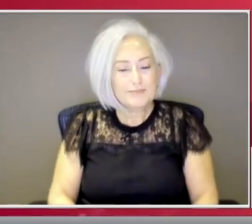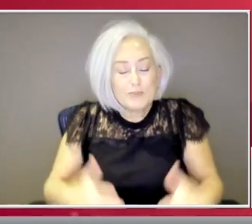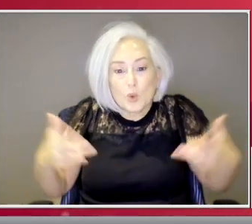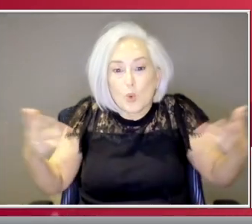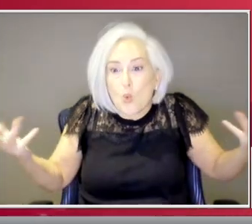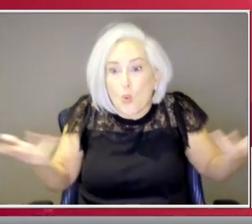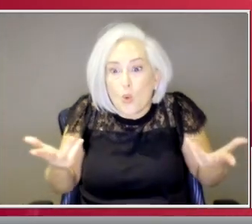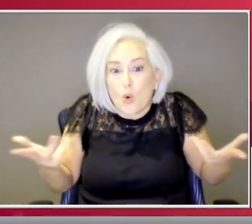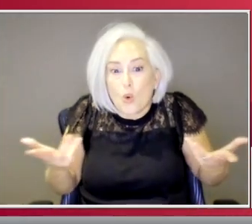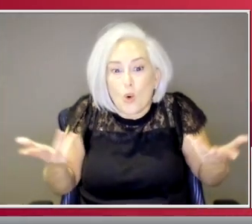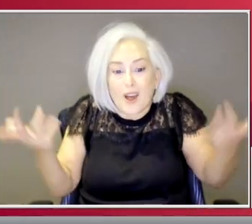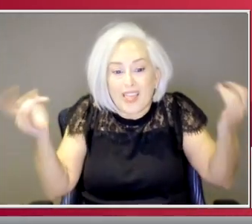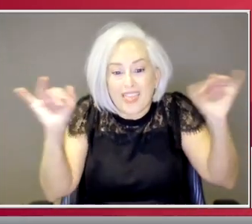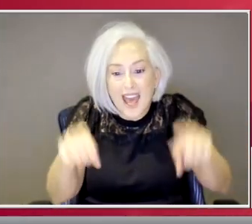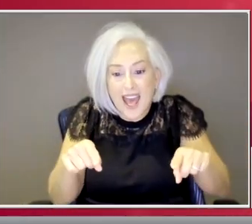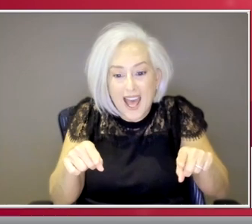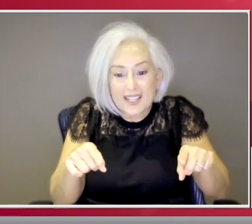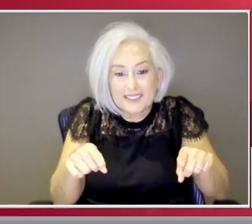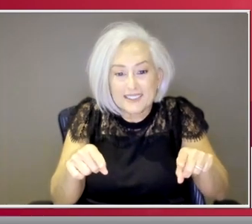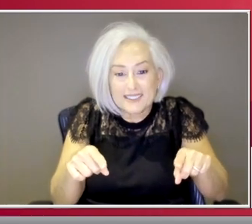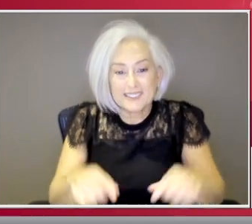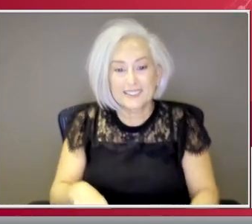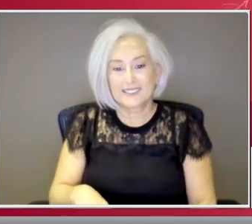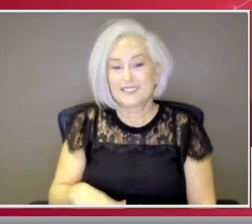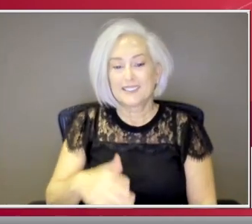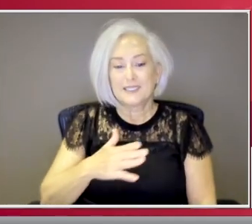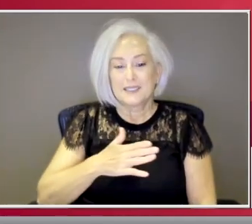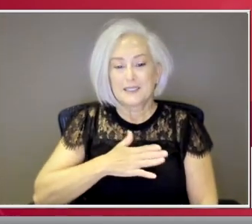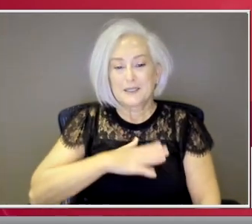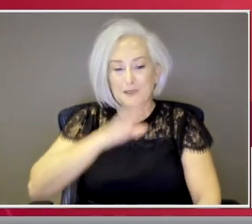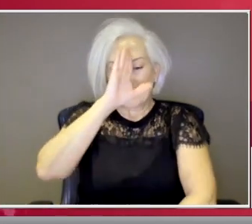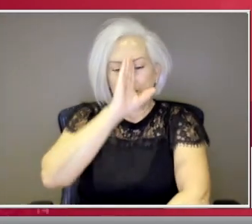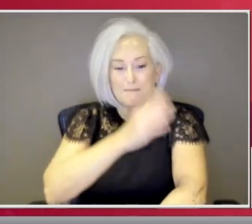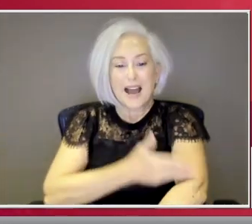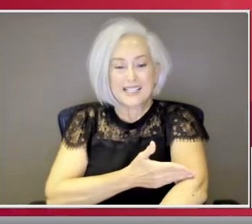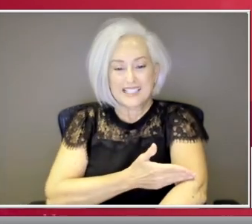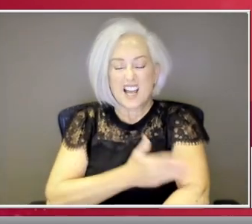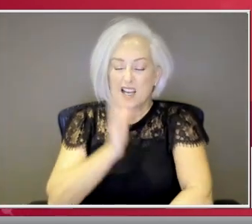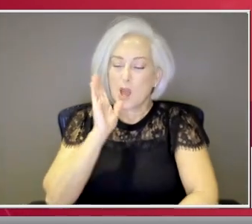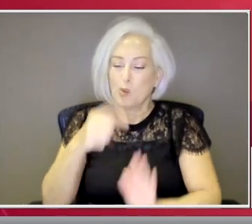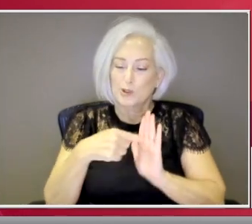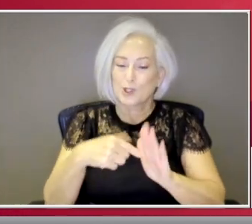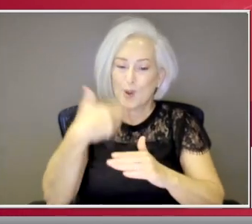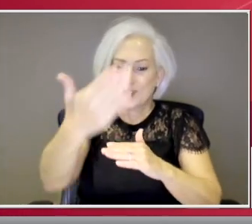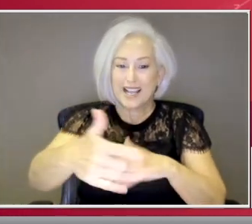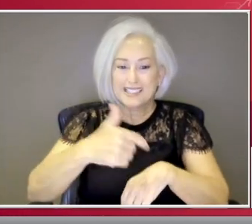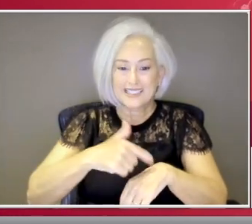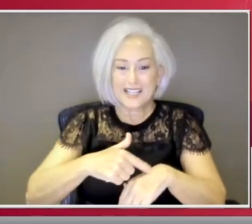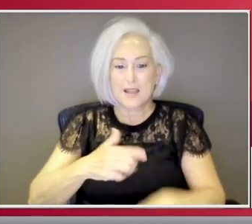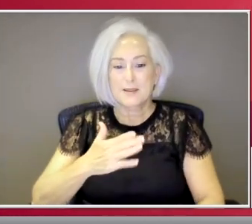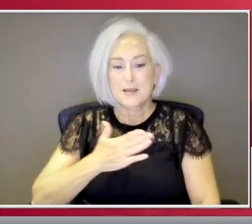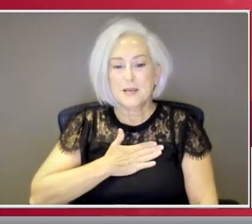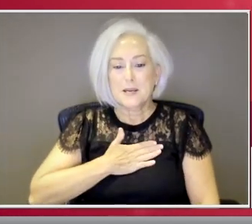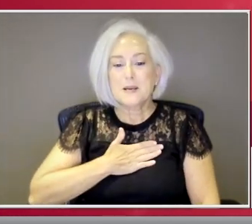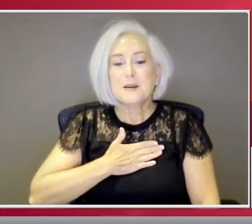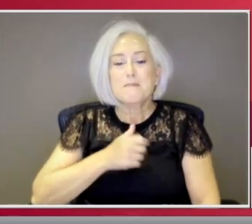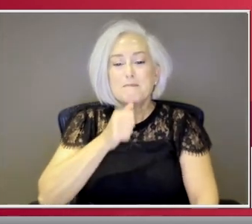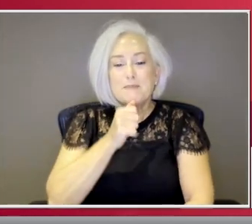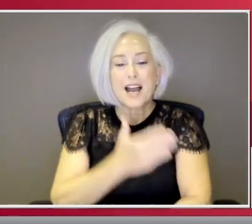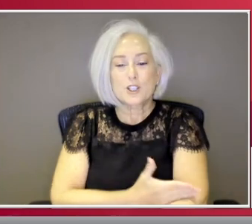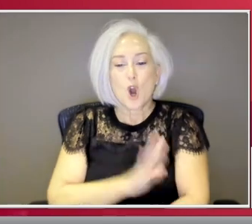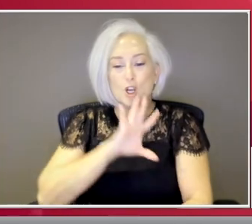I know, right? So we'll show my son next time. Yes. But she is in circus school